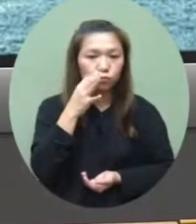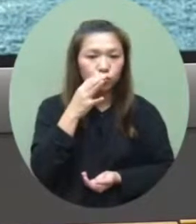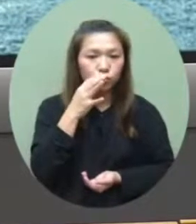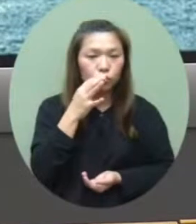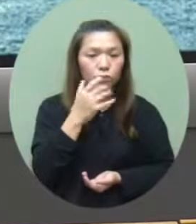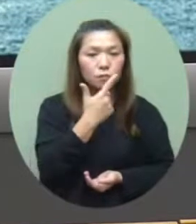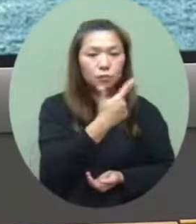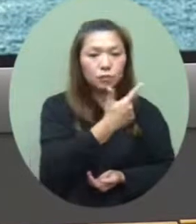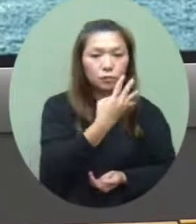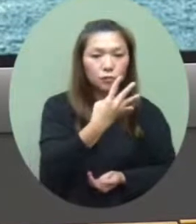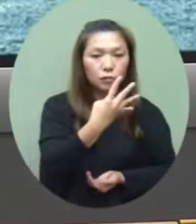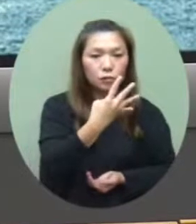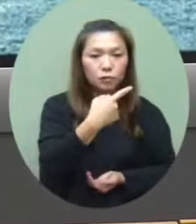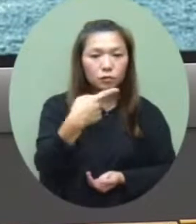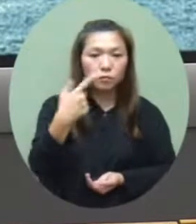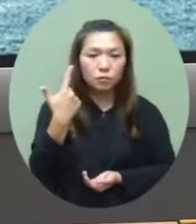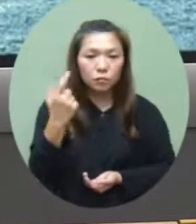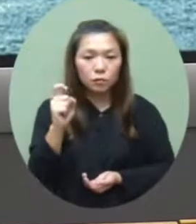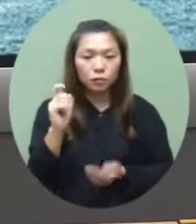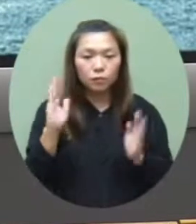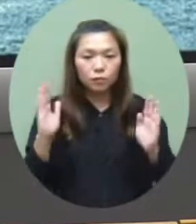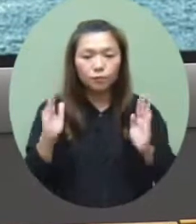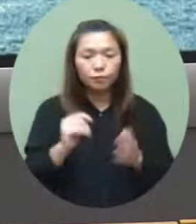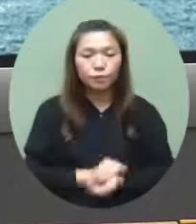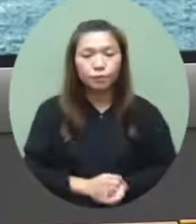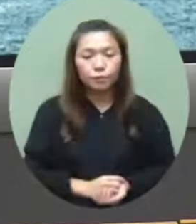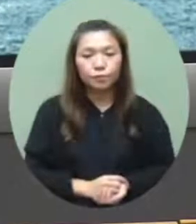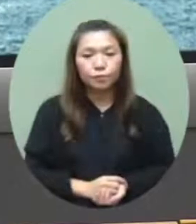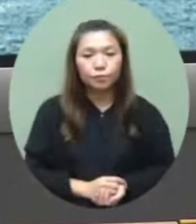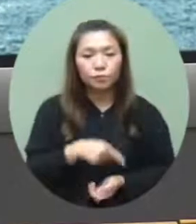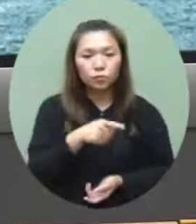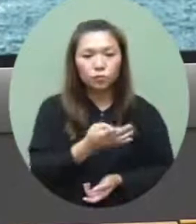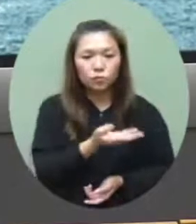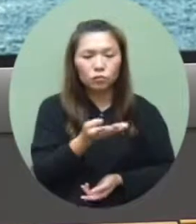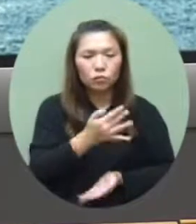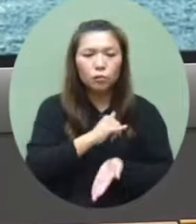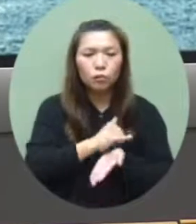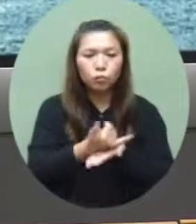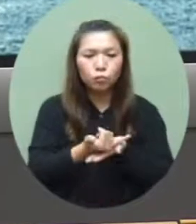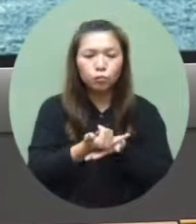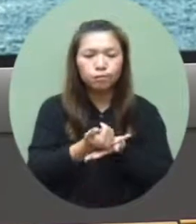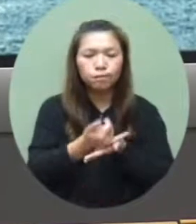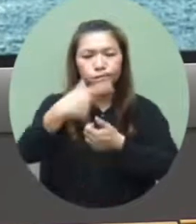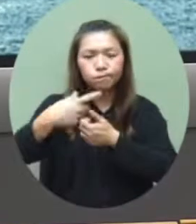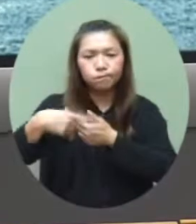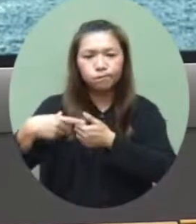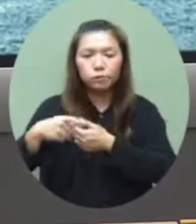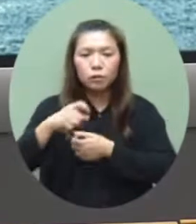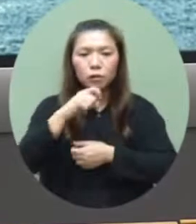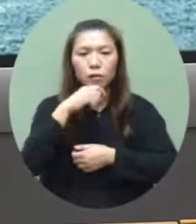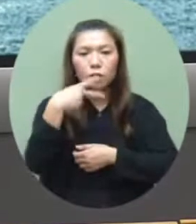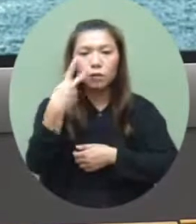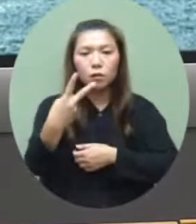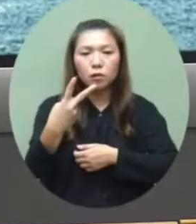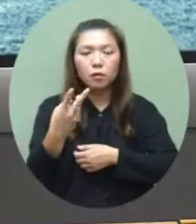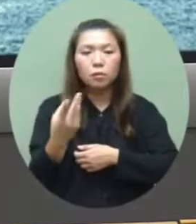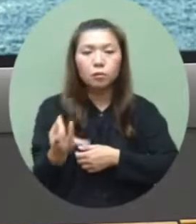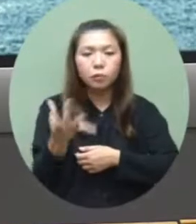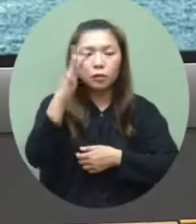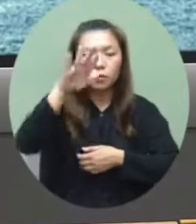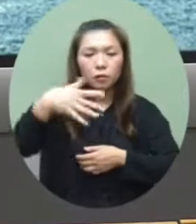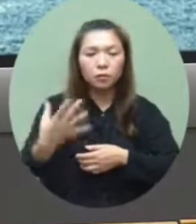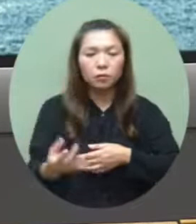who are 3 males and 1 female, aged 84 to 89. And among the death